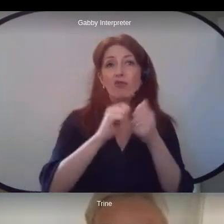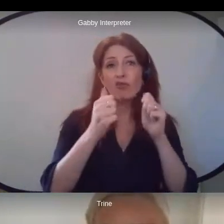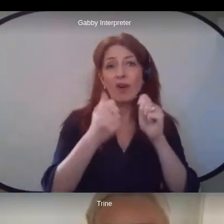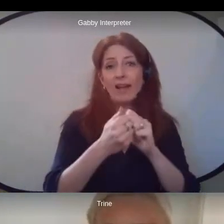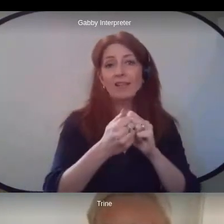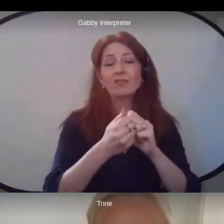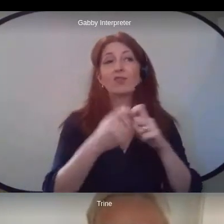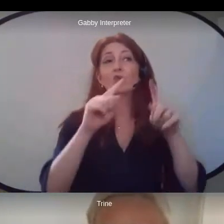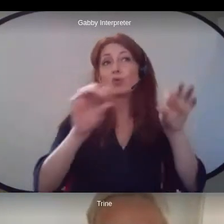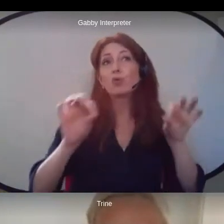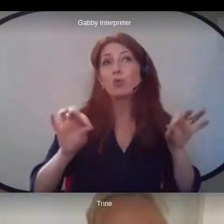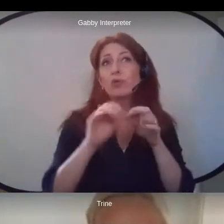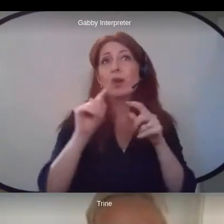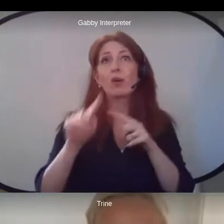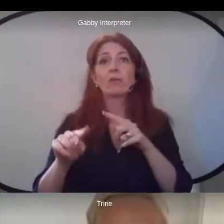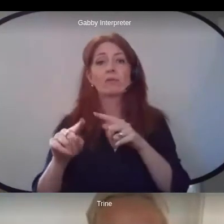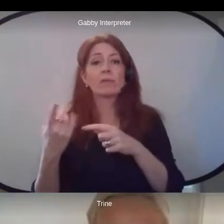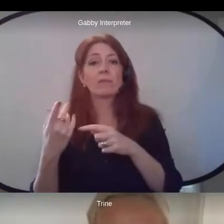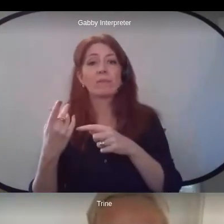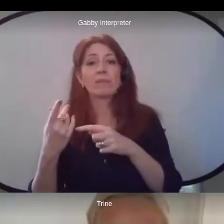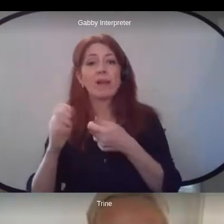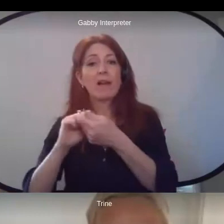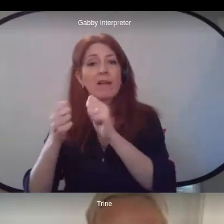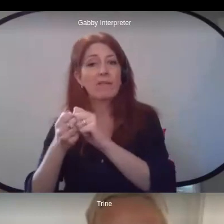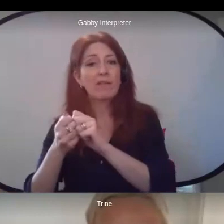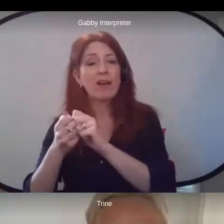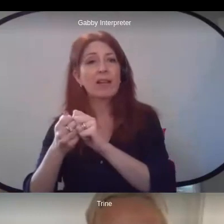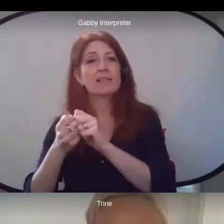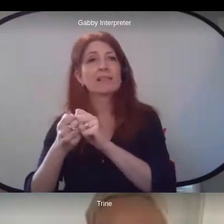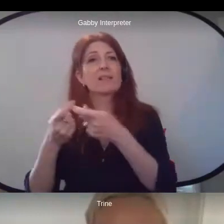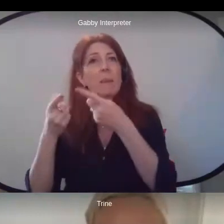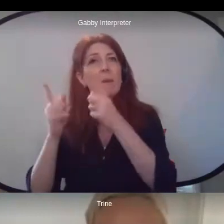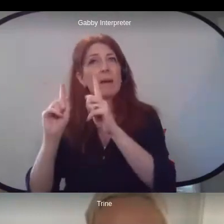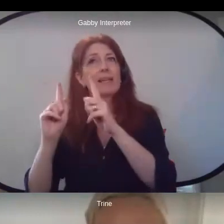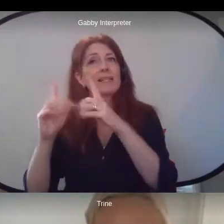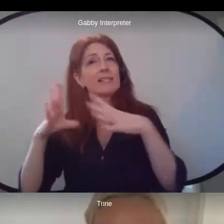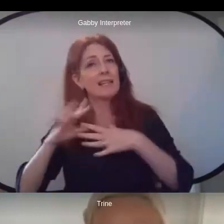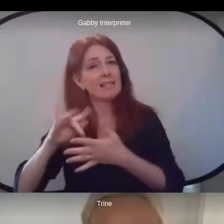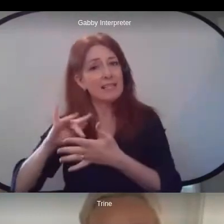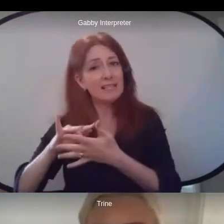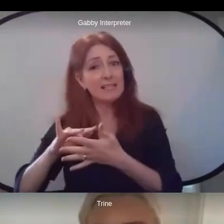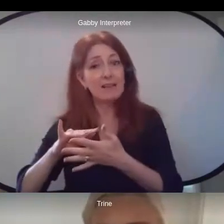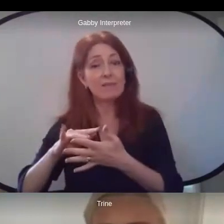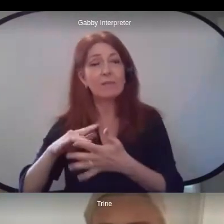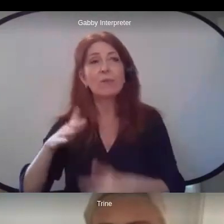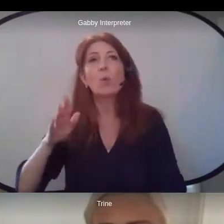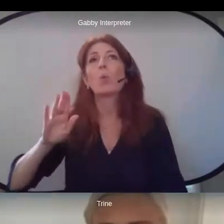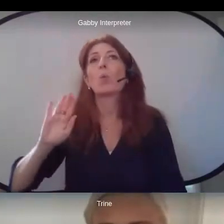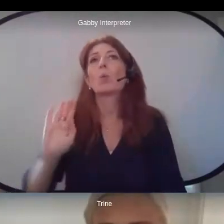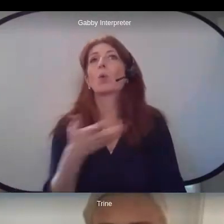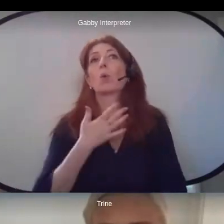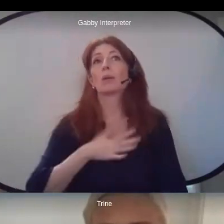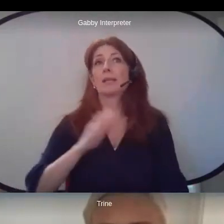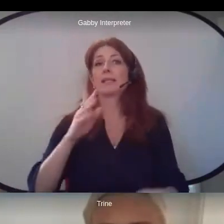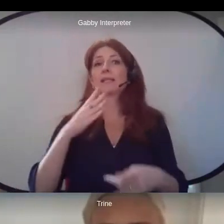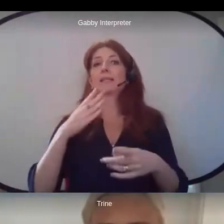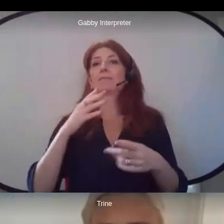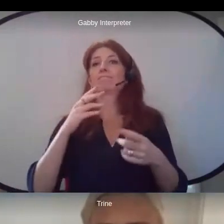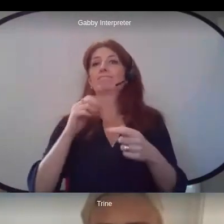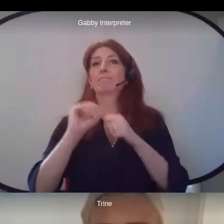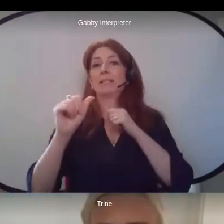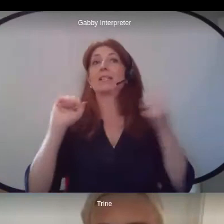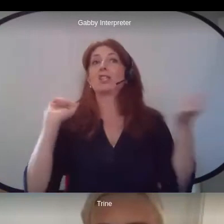manage budget gym type settings as well as leisure center. We all had to change our business. So I think that fitness is at